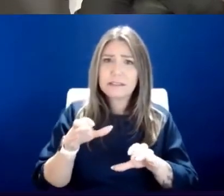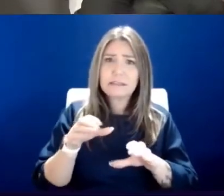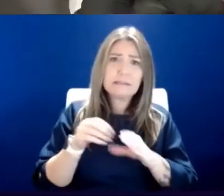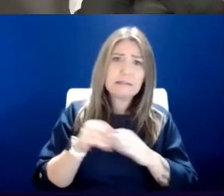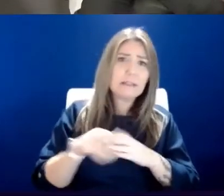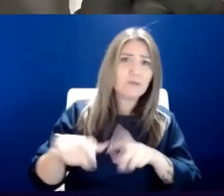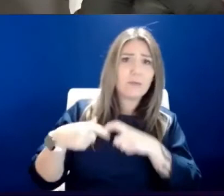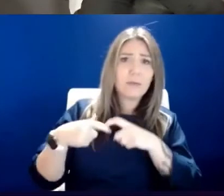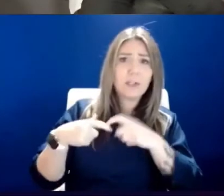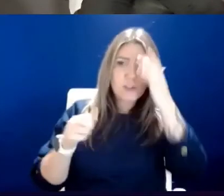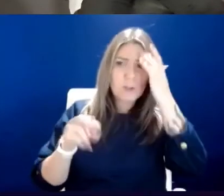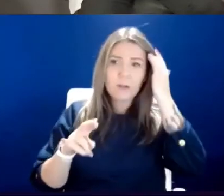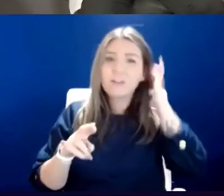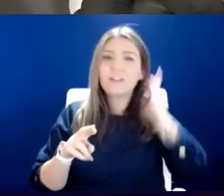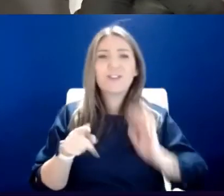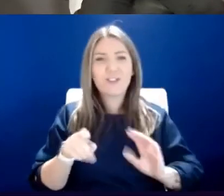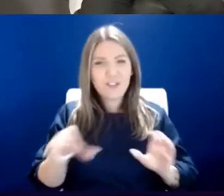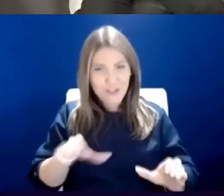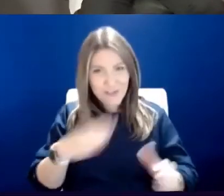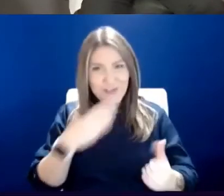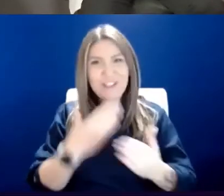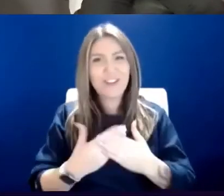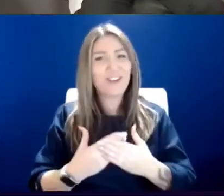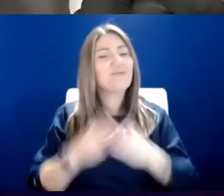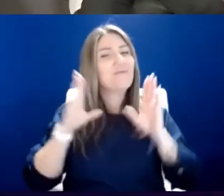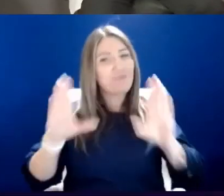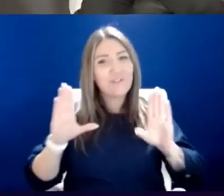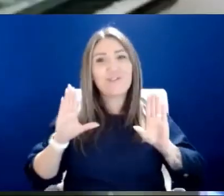asking? She's doing good. She's doing great.